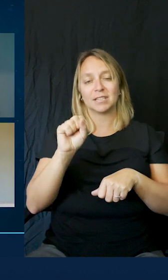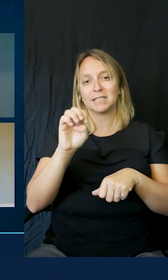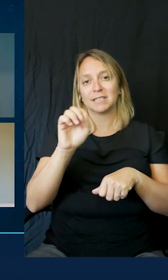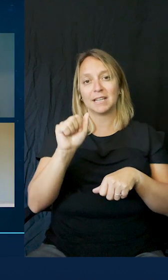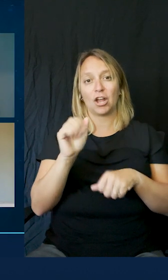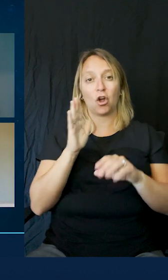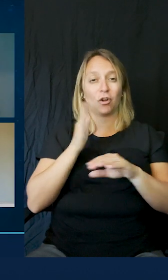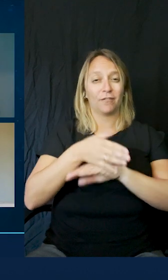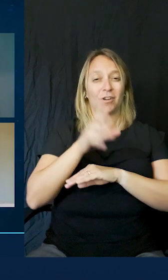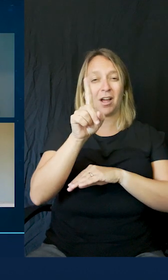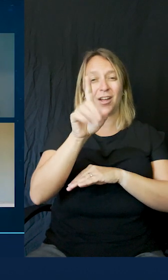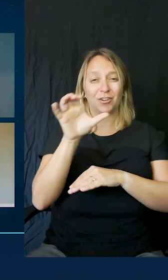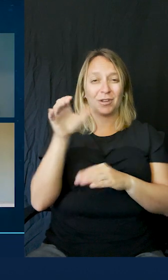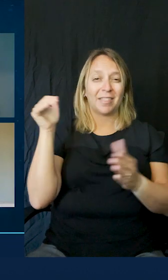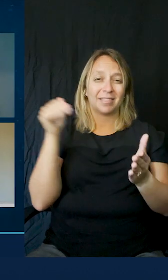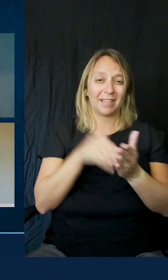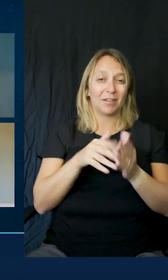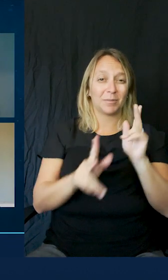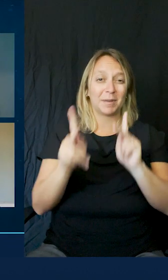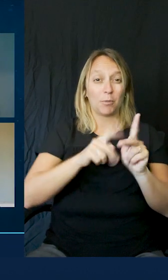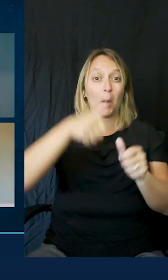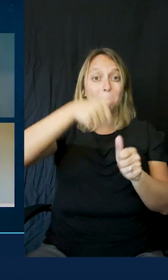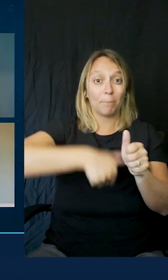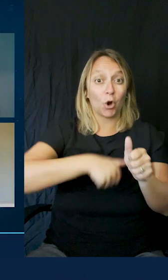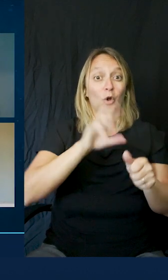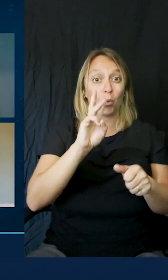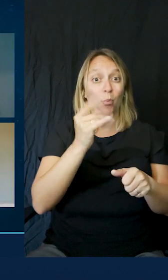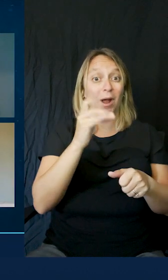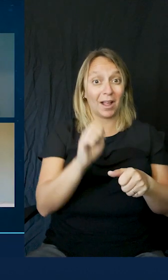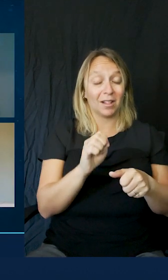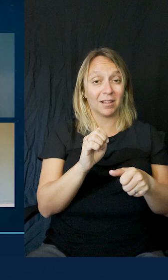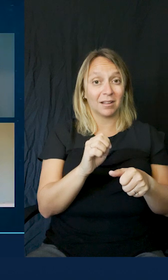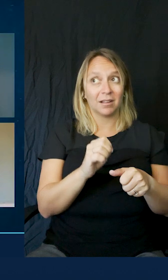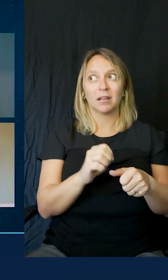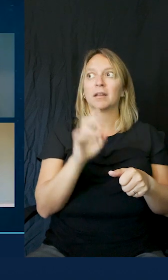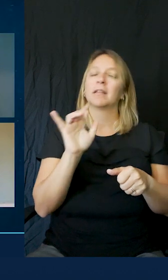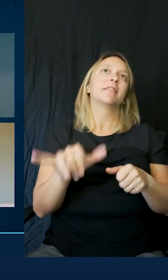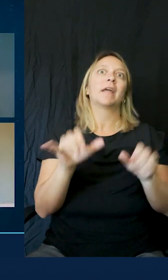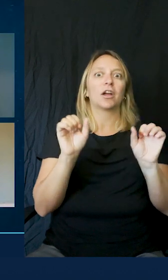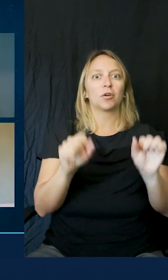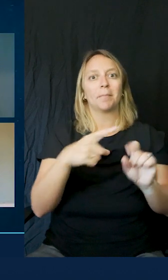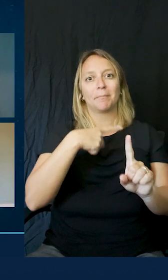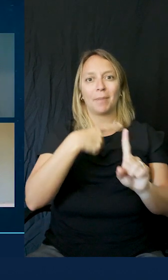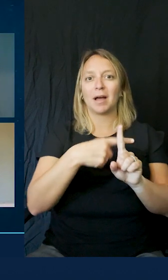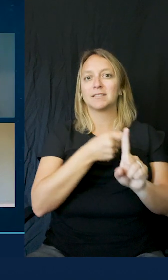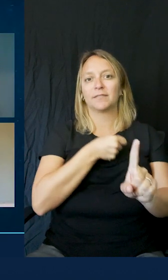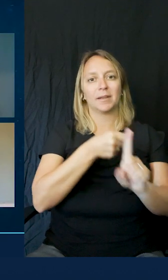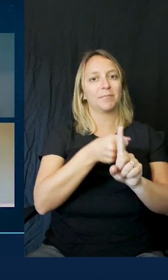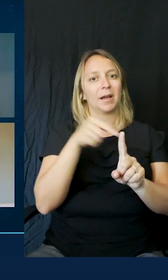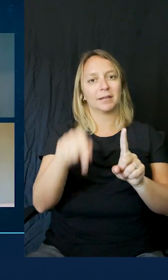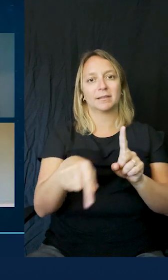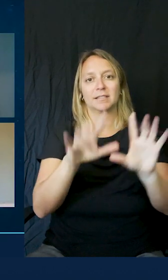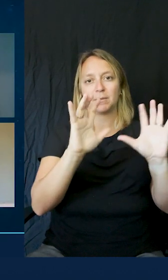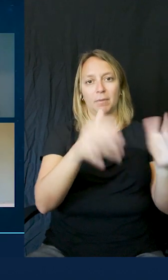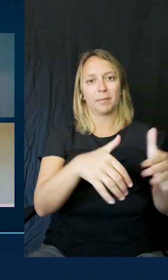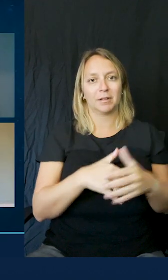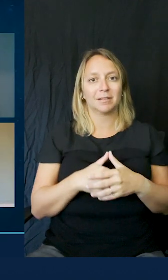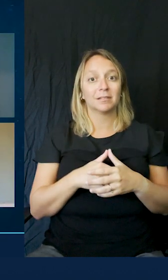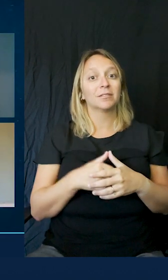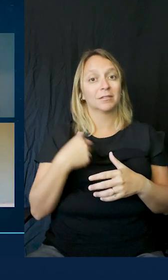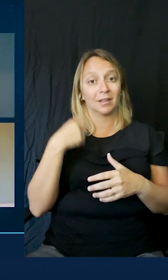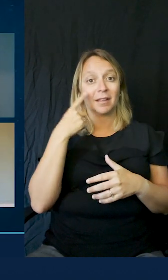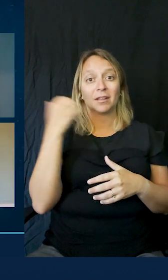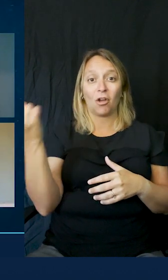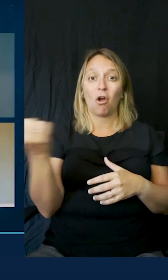people per whale. Collectively, we can have an amazingly positive impact on this population. So I think all of